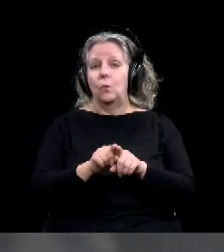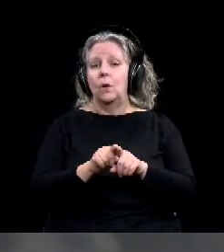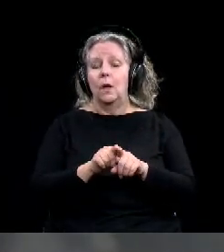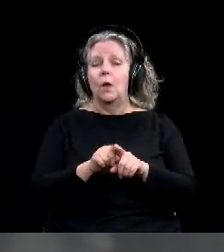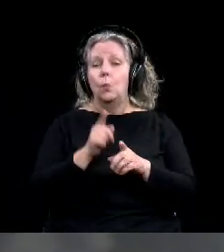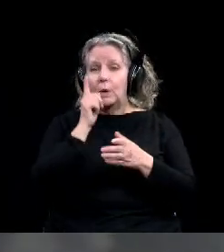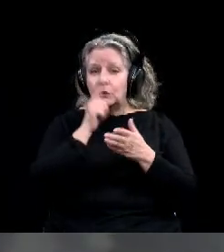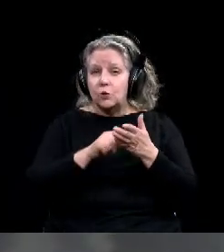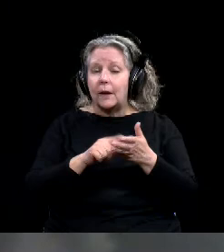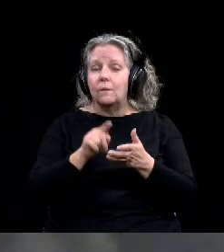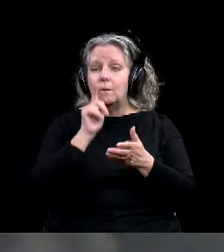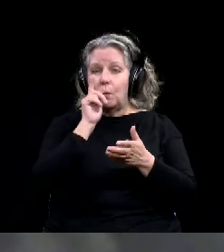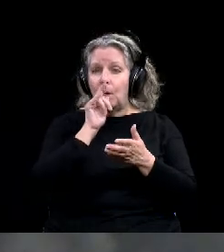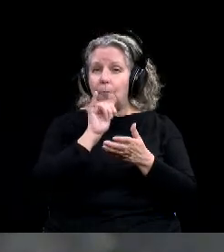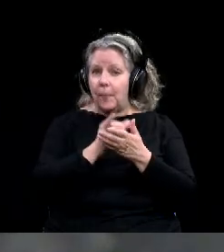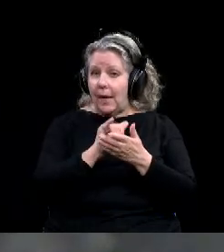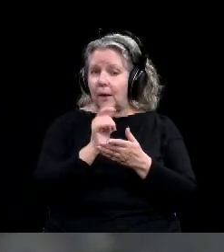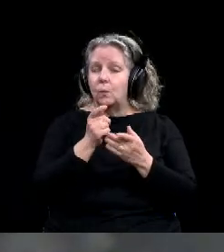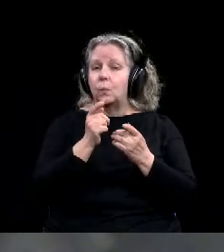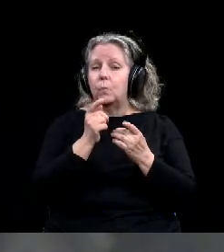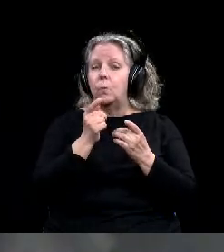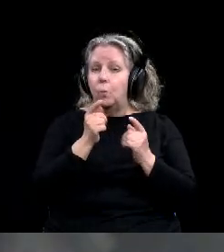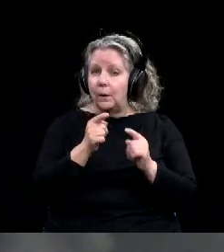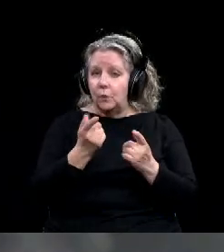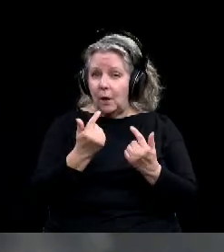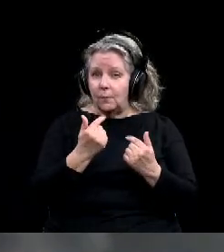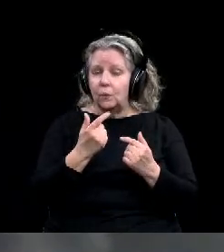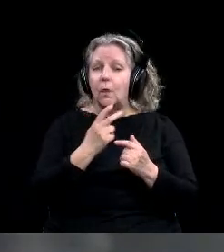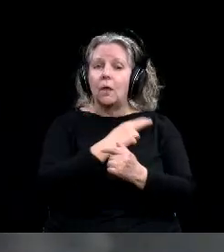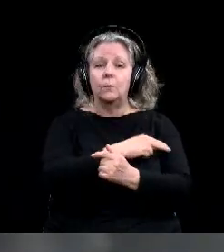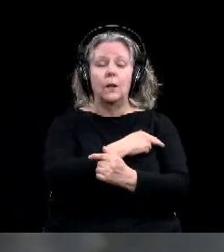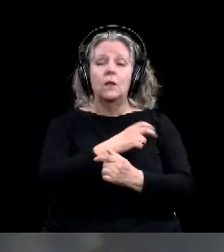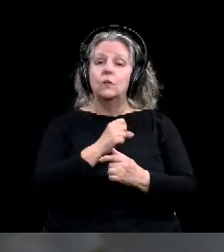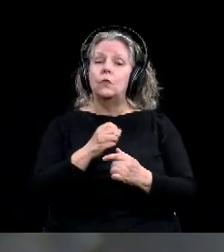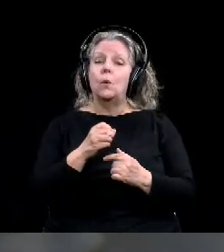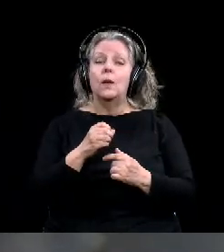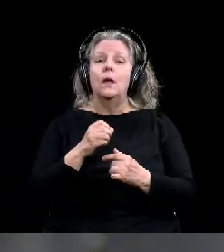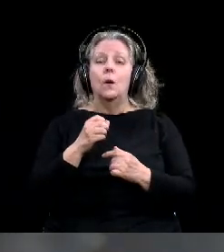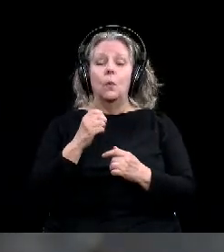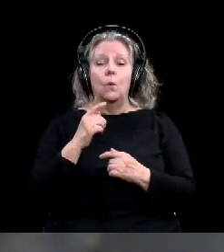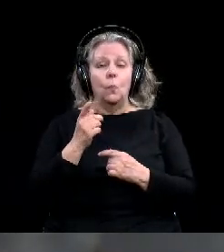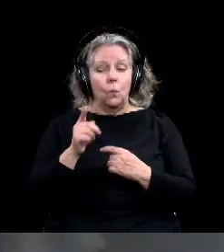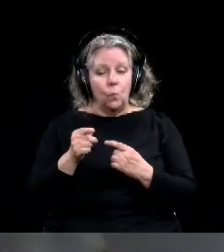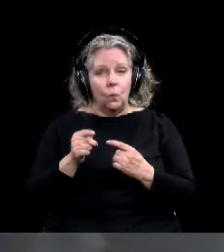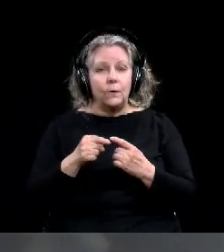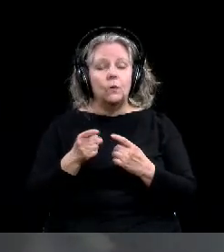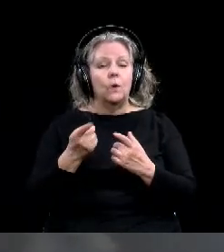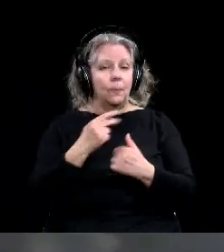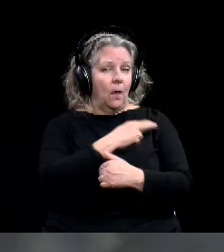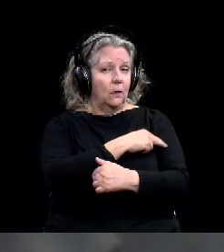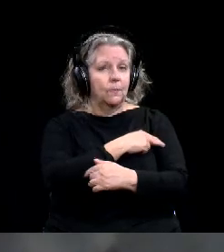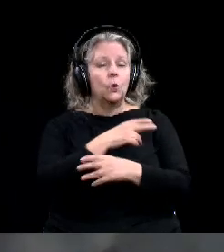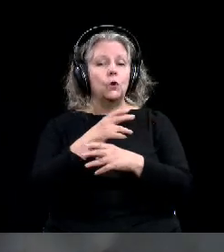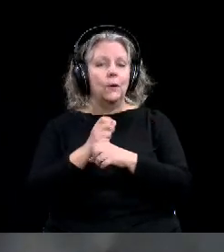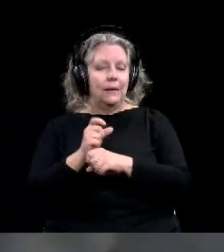COVID test, you're getting all the respiratory panel, and we are excluding and taking care of other potential possibilities.